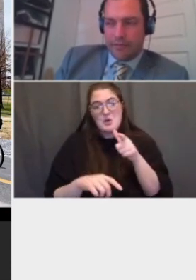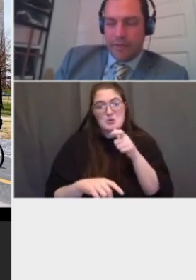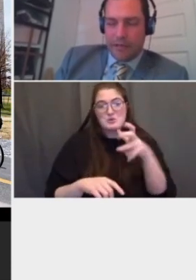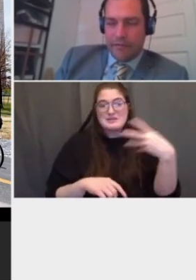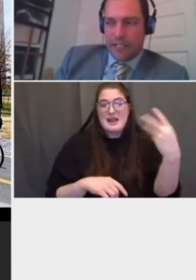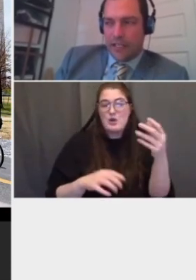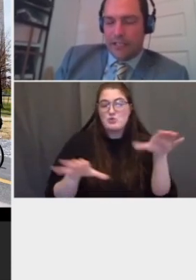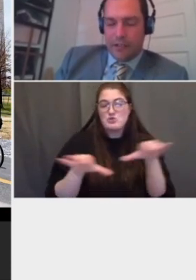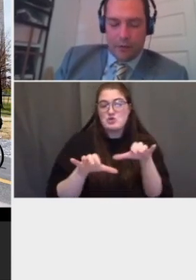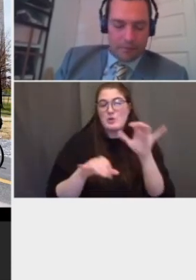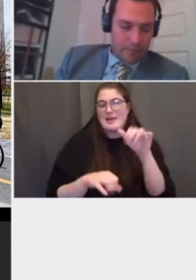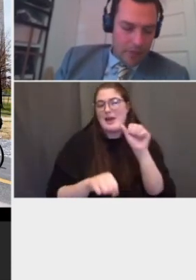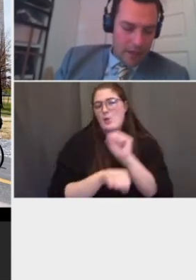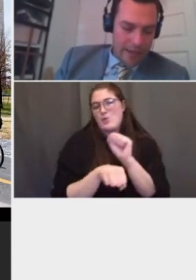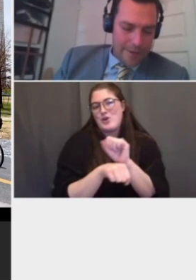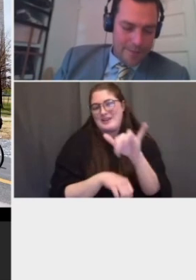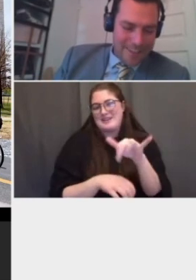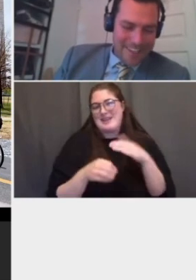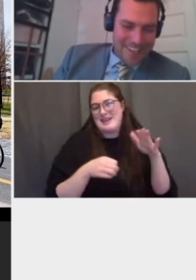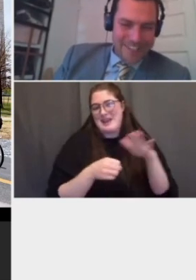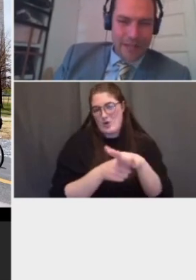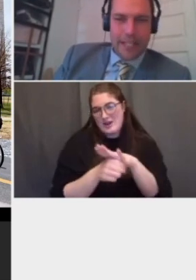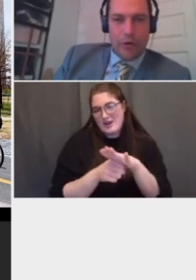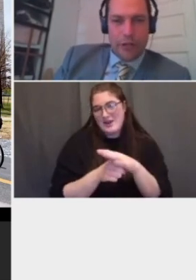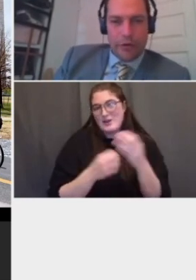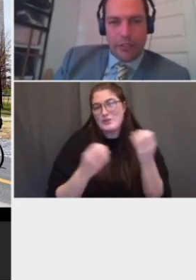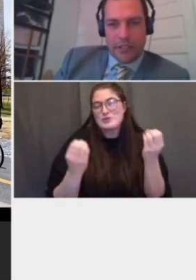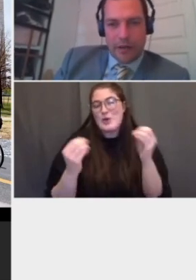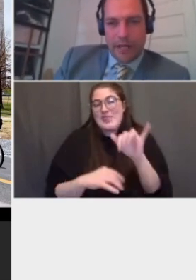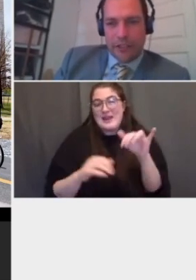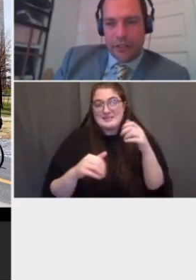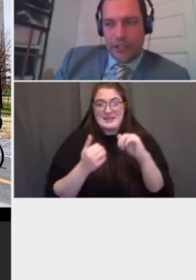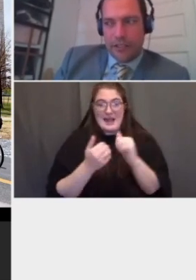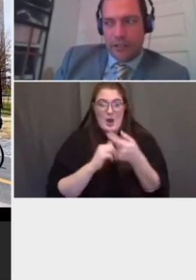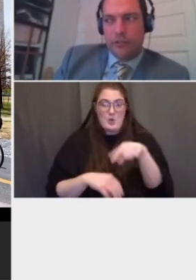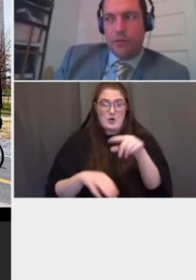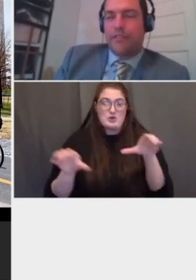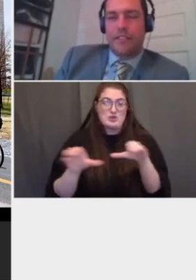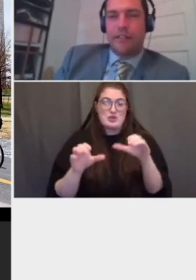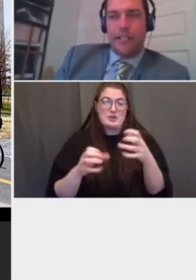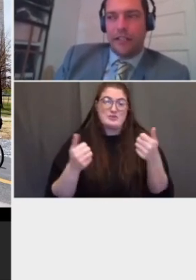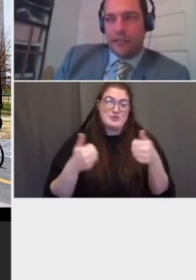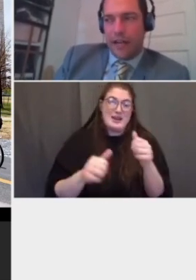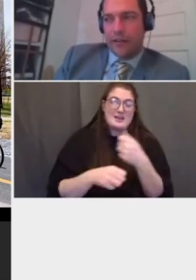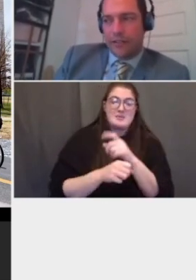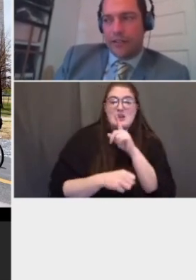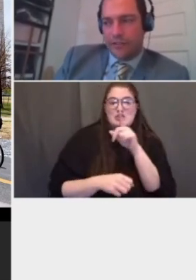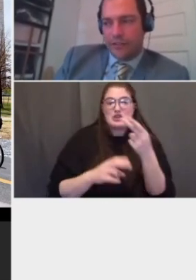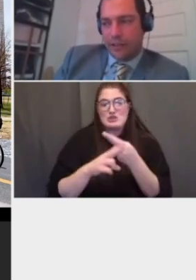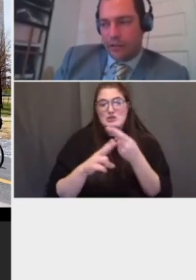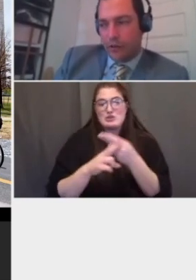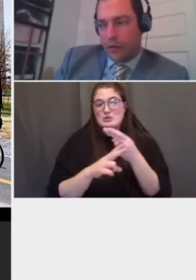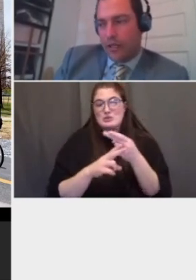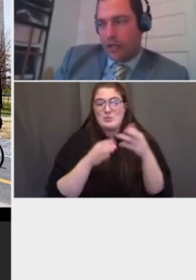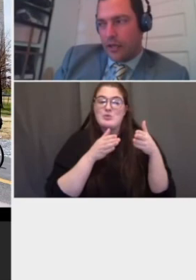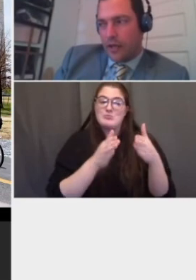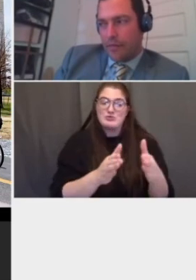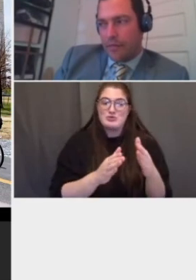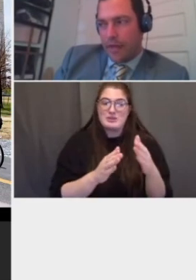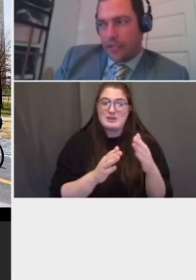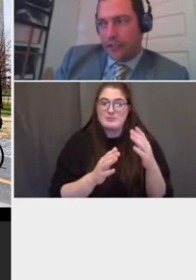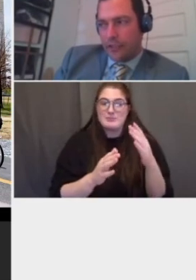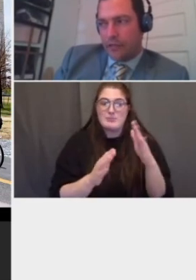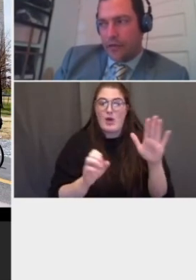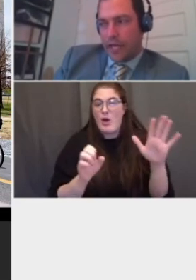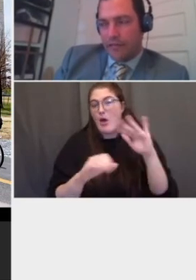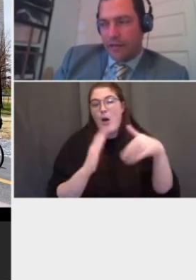the immediate vicinity. So that's how we're doing. We're just trying to make sure that it's a usable facility year round is really our goal,